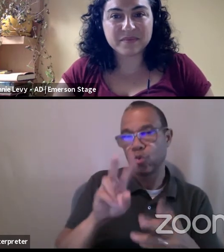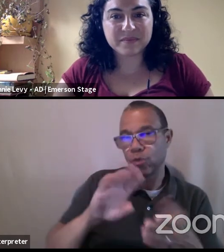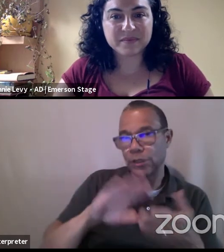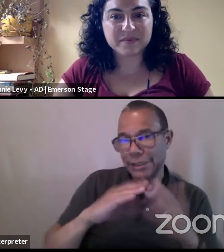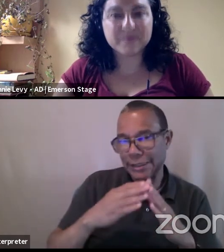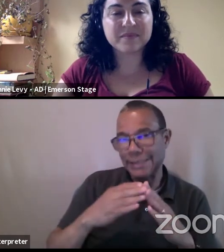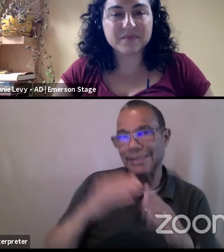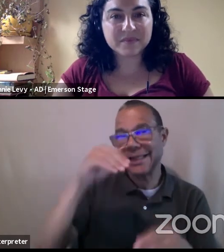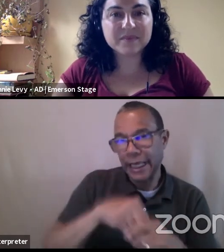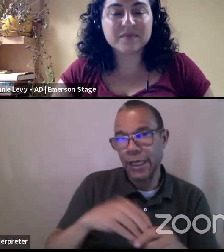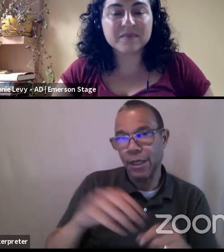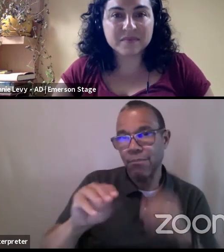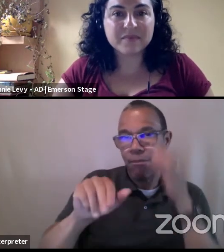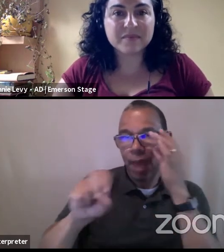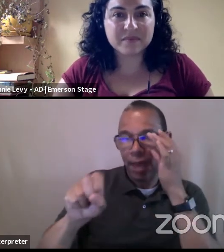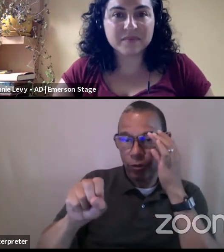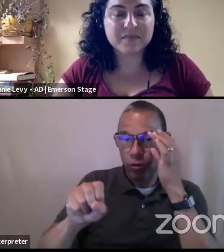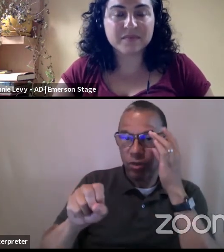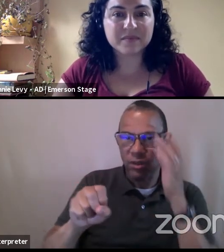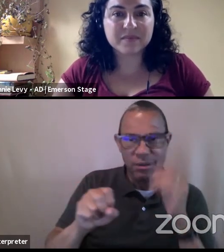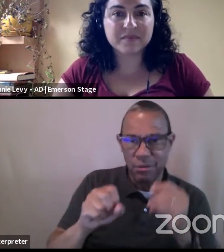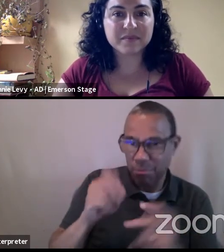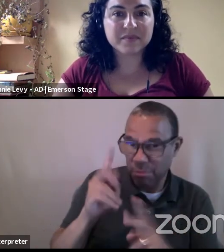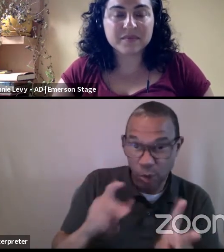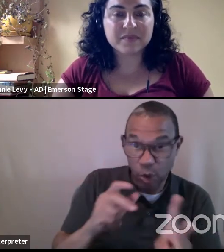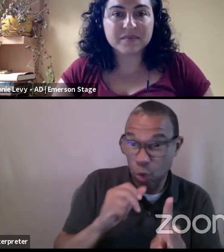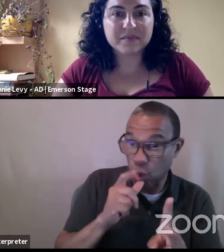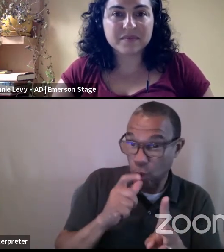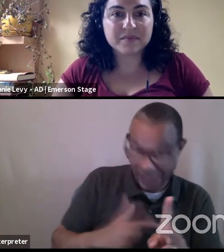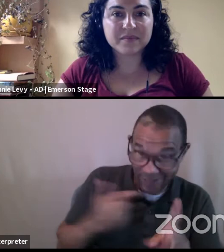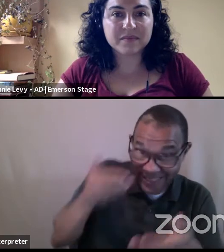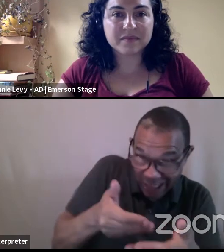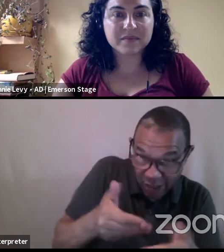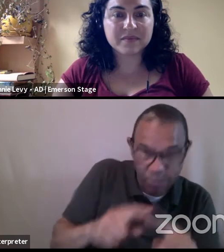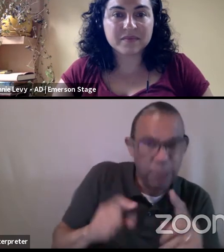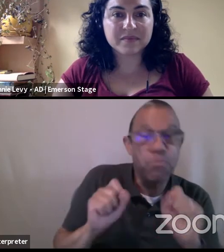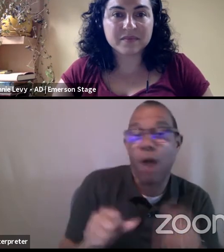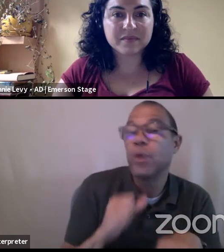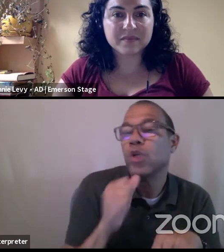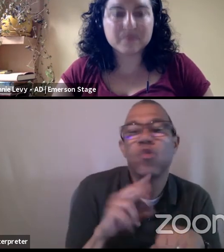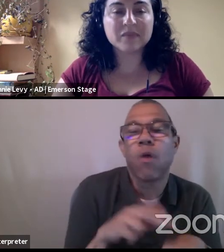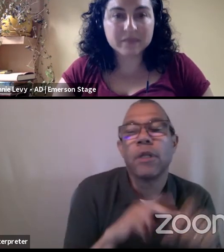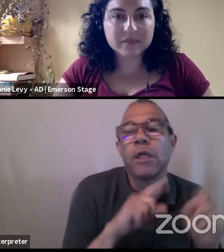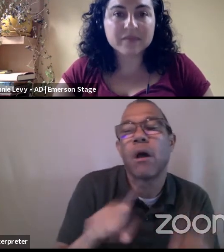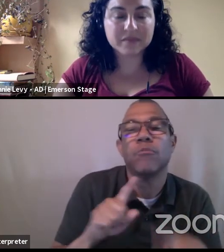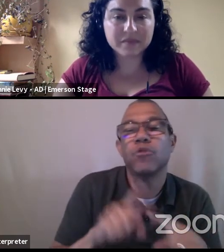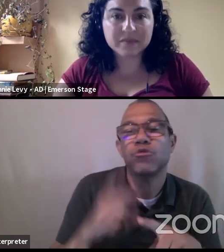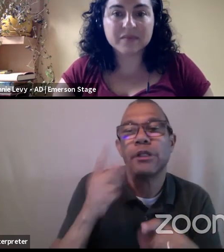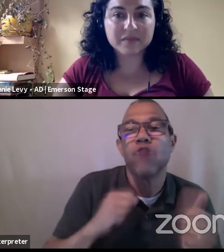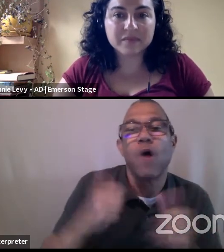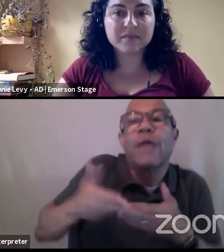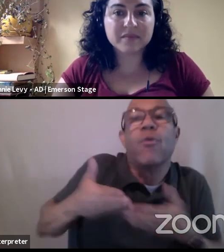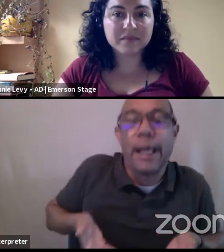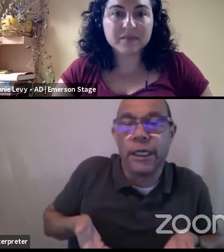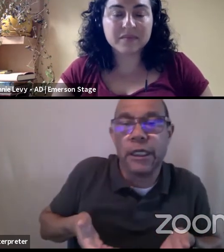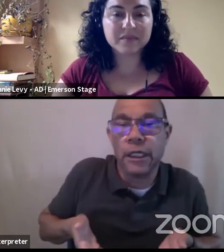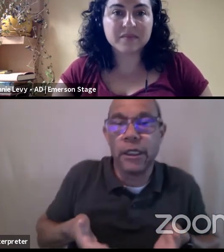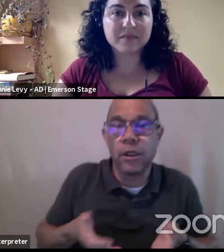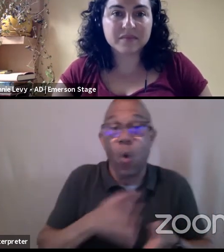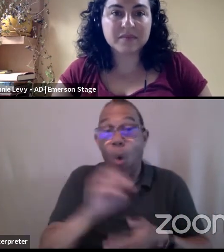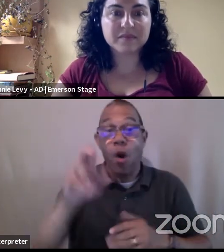show from, from, from And that maybe can't afford to see the show. This makes it much more